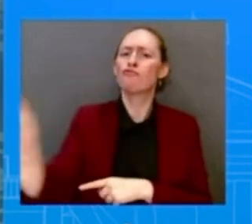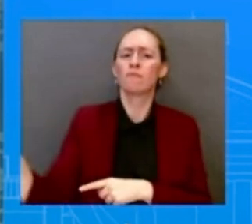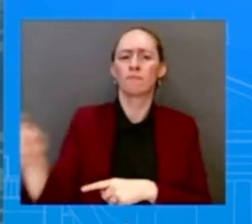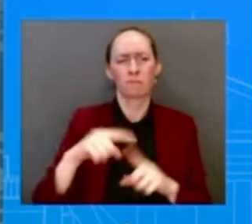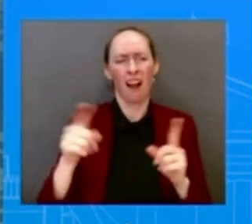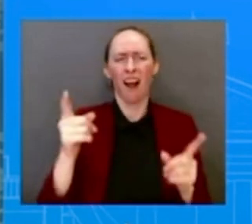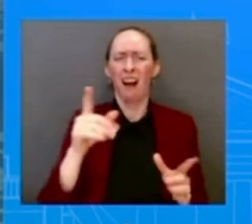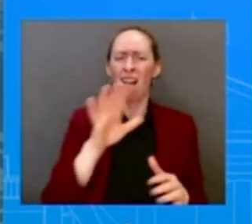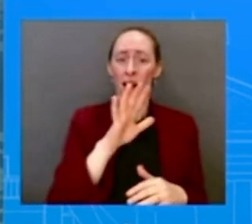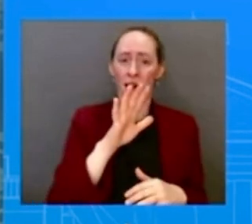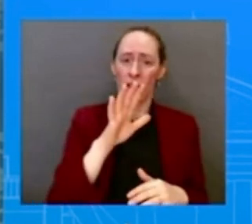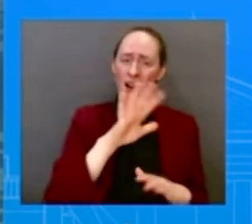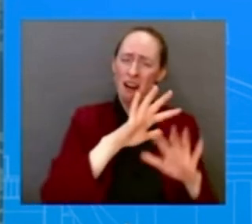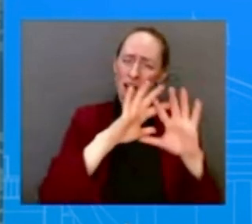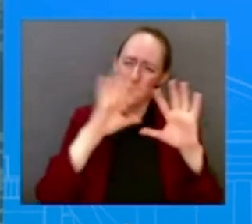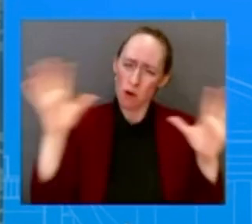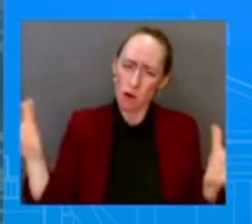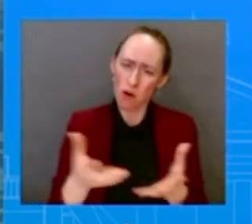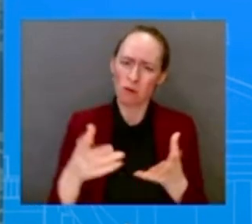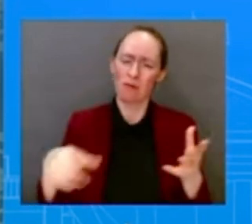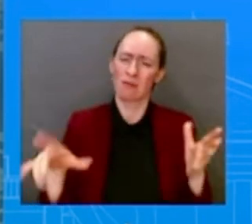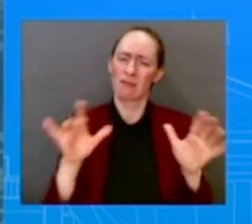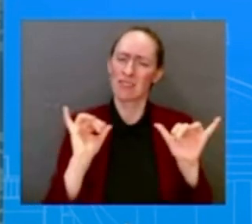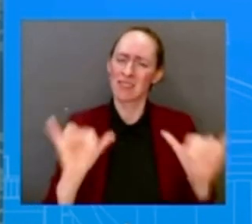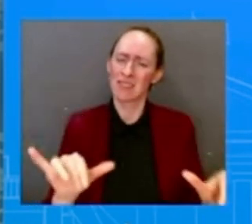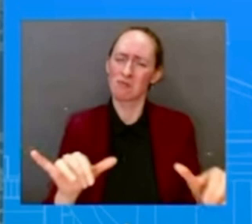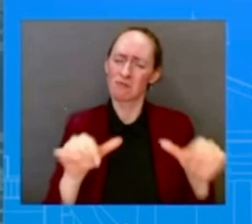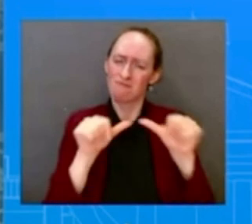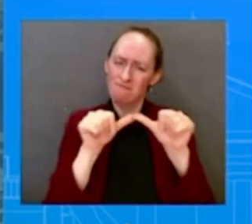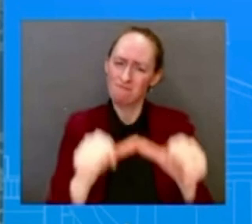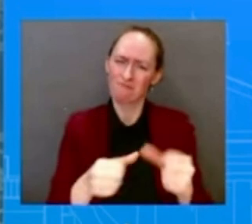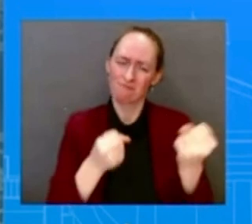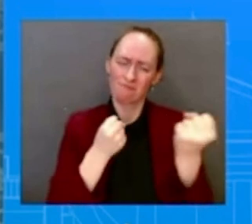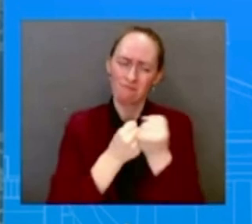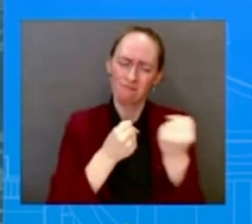certainly make clear that additional